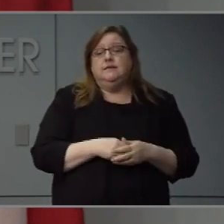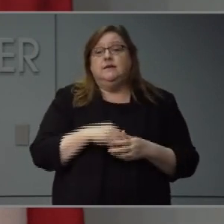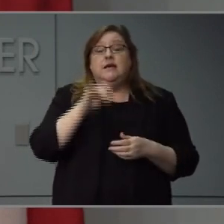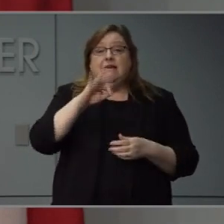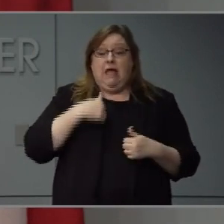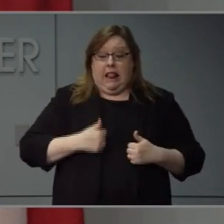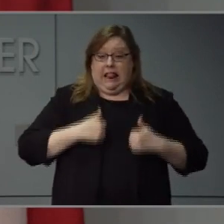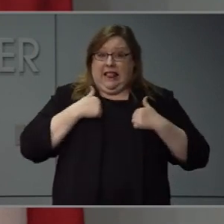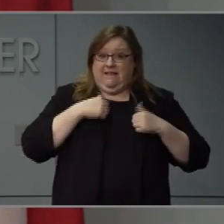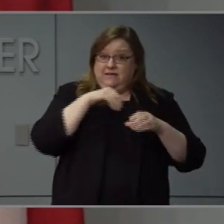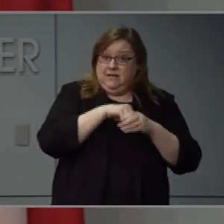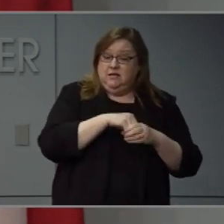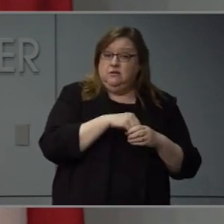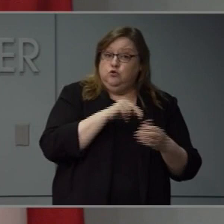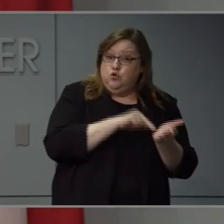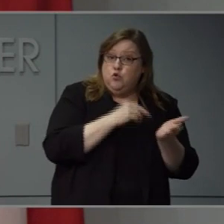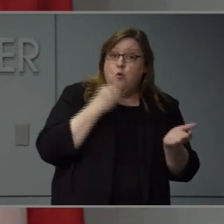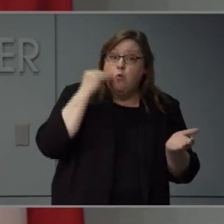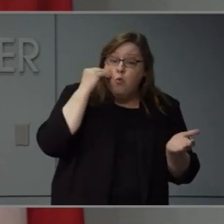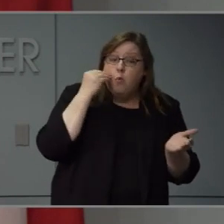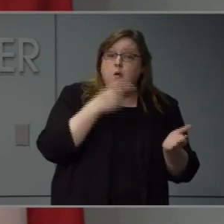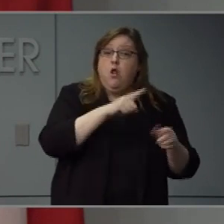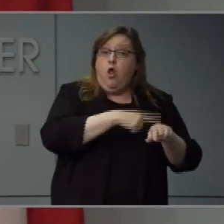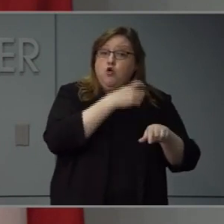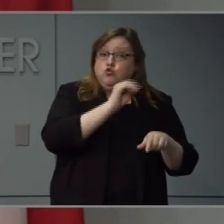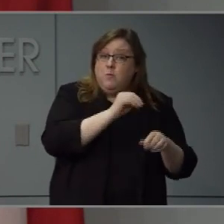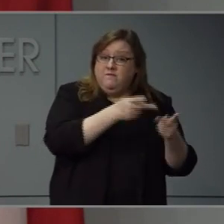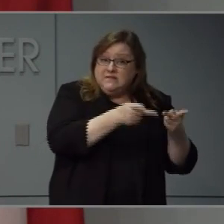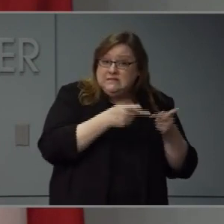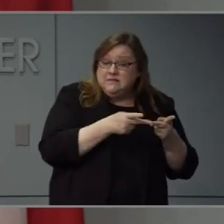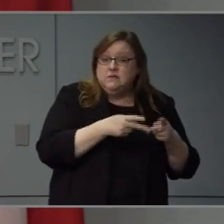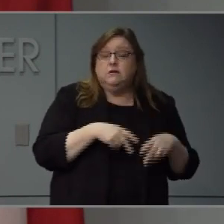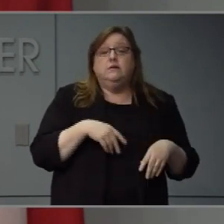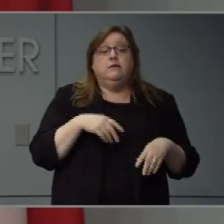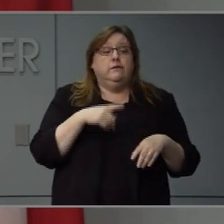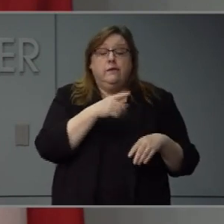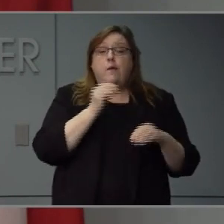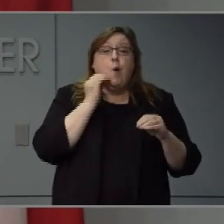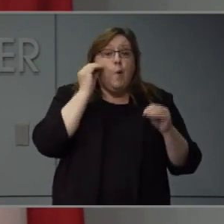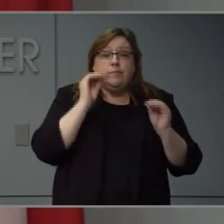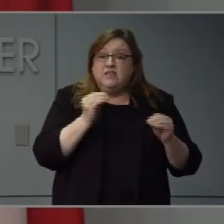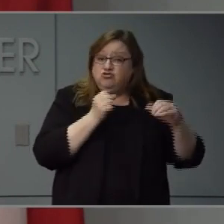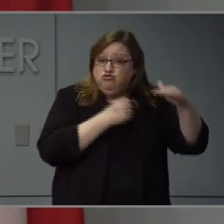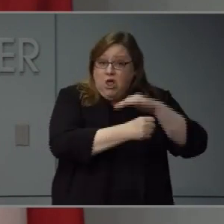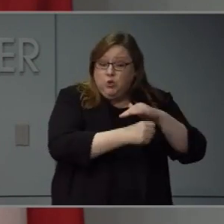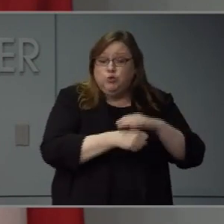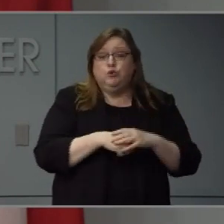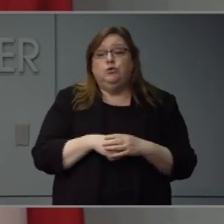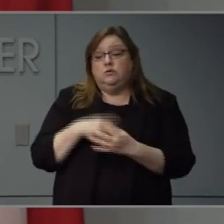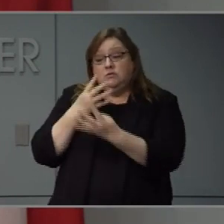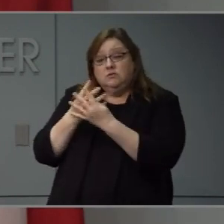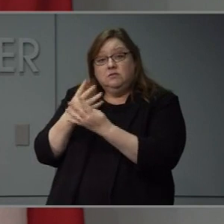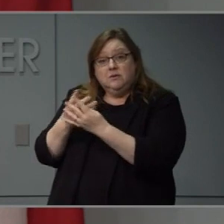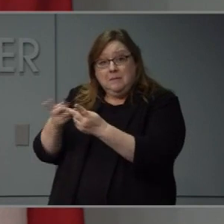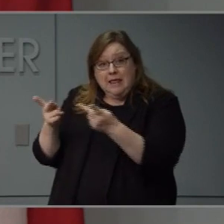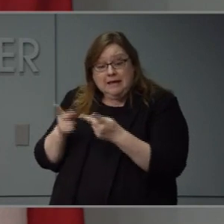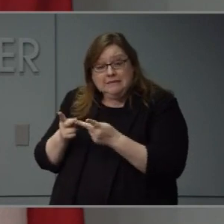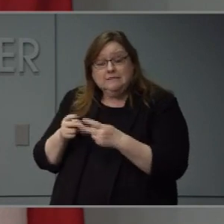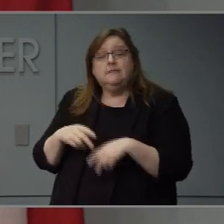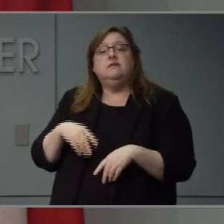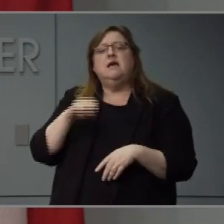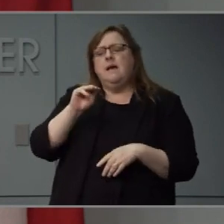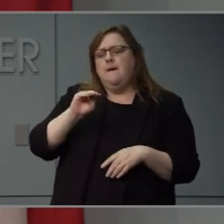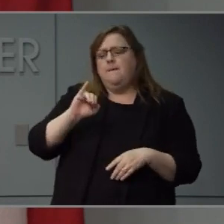like long-term care facilities, homeless shelters, correctional facilities, and migrant farm work